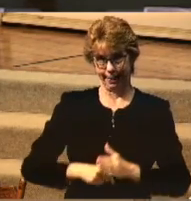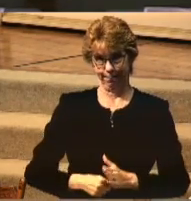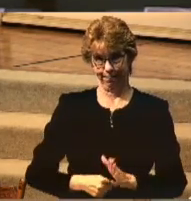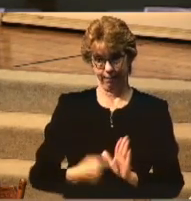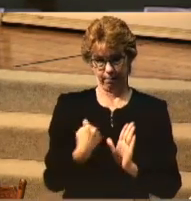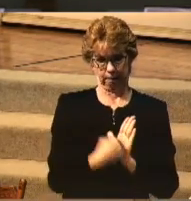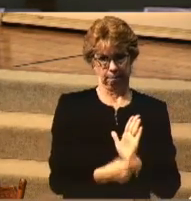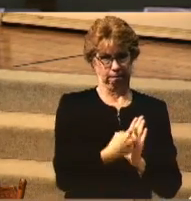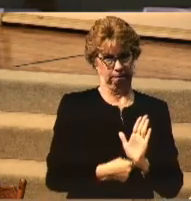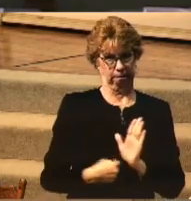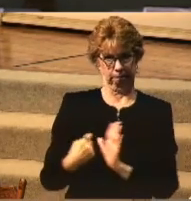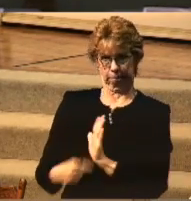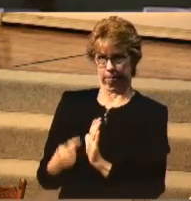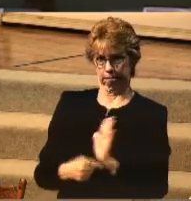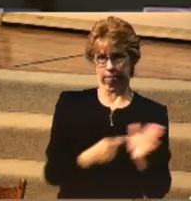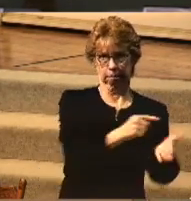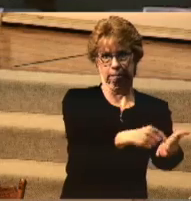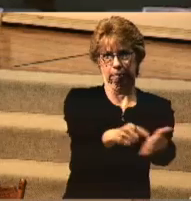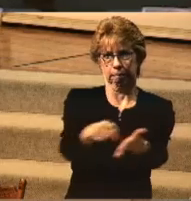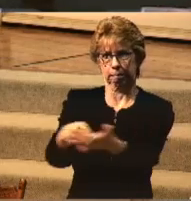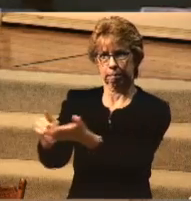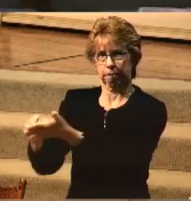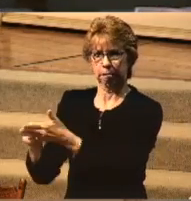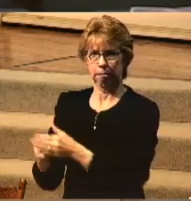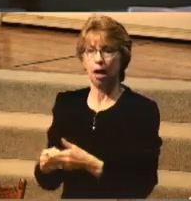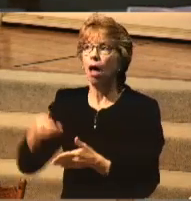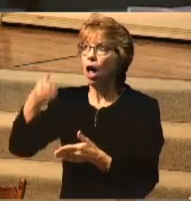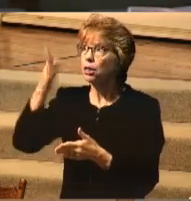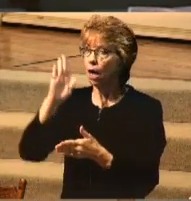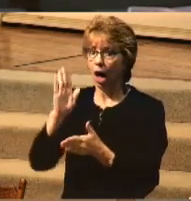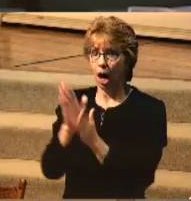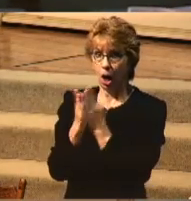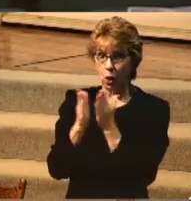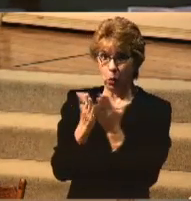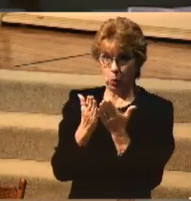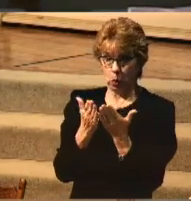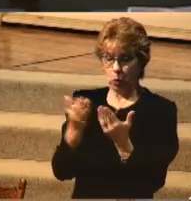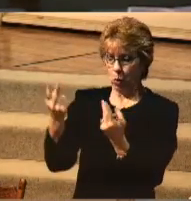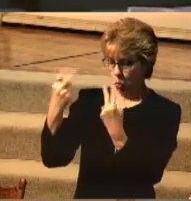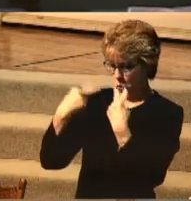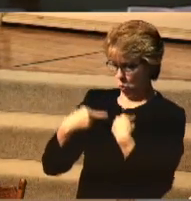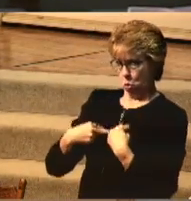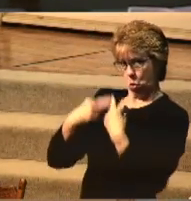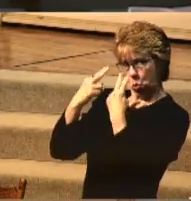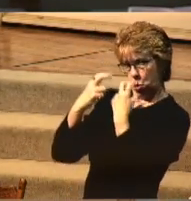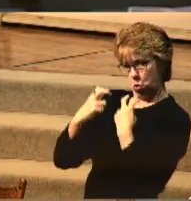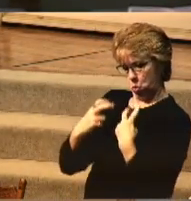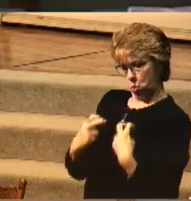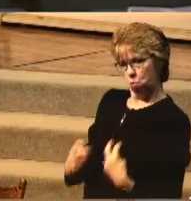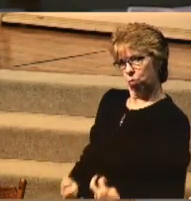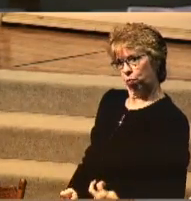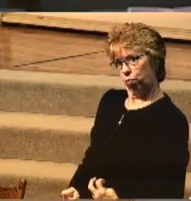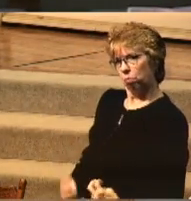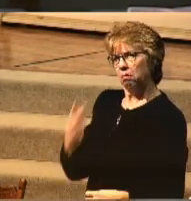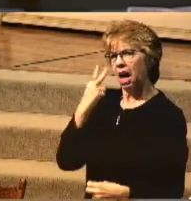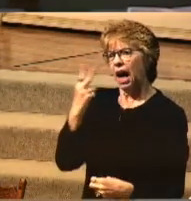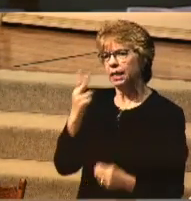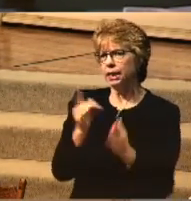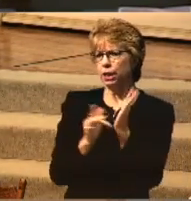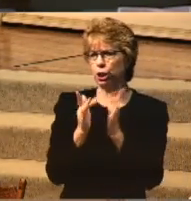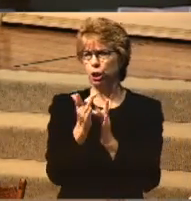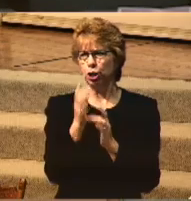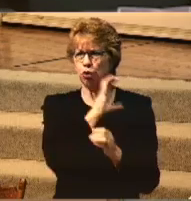of God, and God's Word looks into me. I see Jesus Christ in the